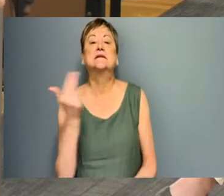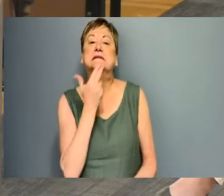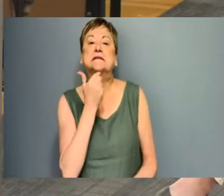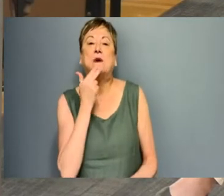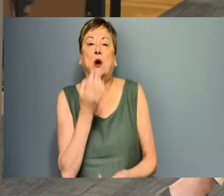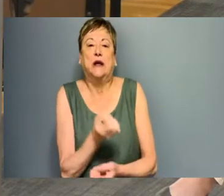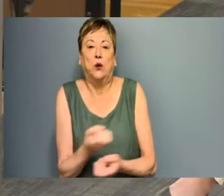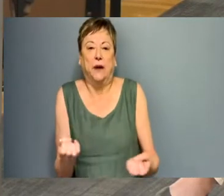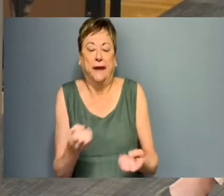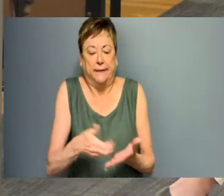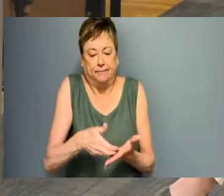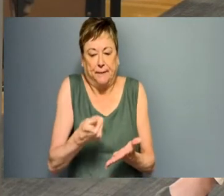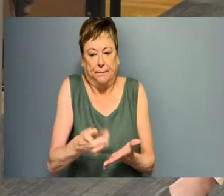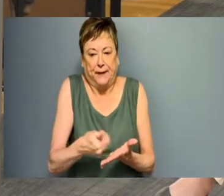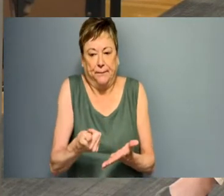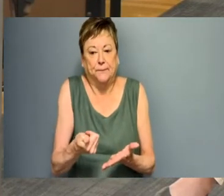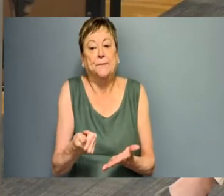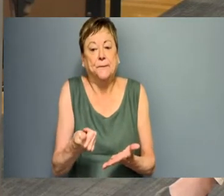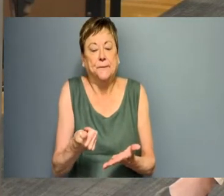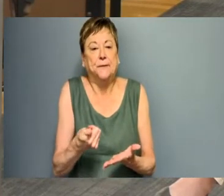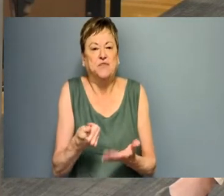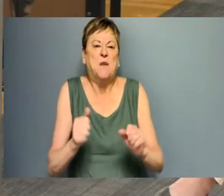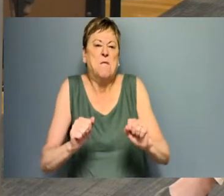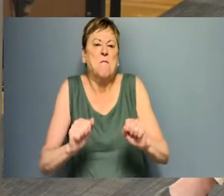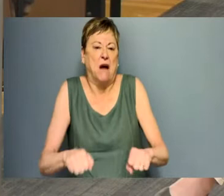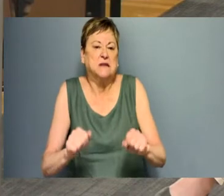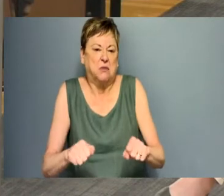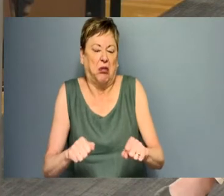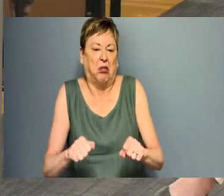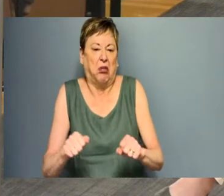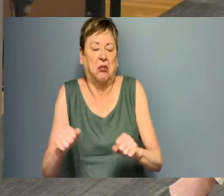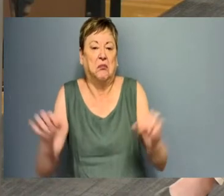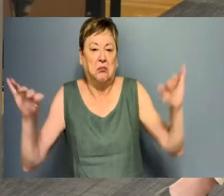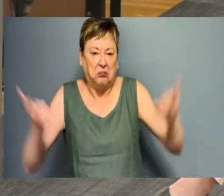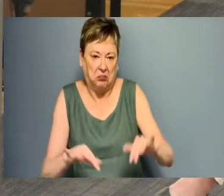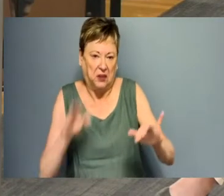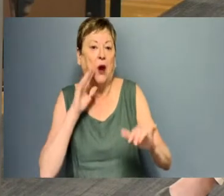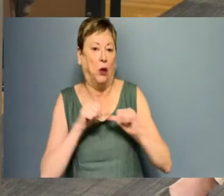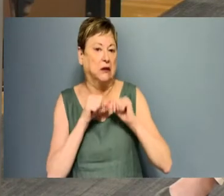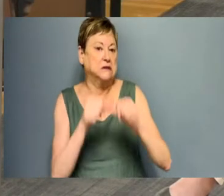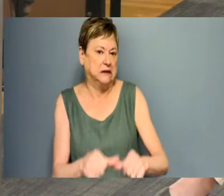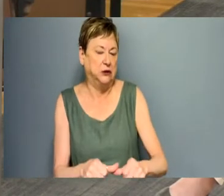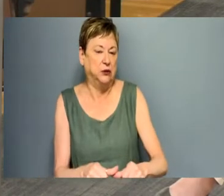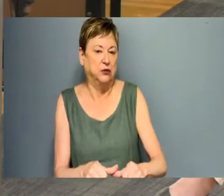this potential, you know, natural erosion that's going to continue to happen.